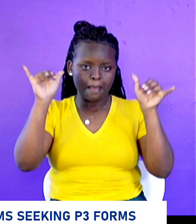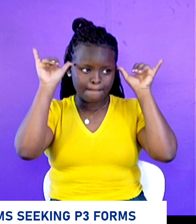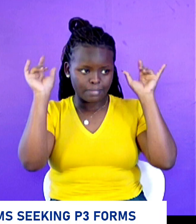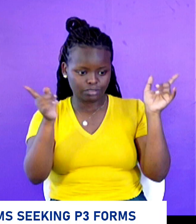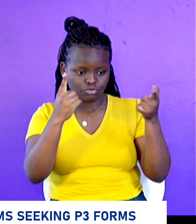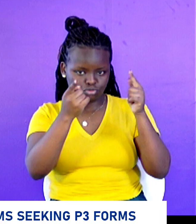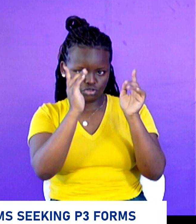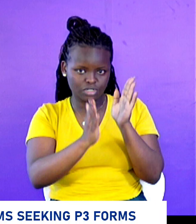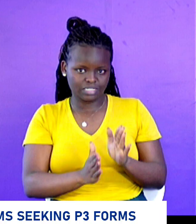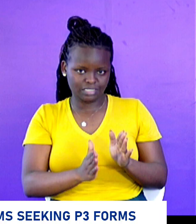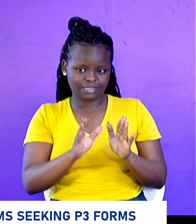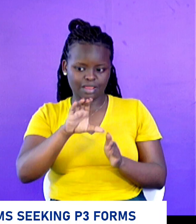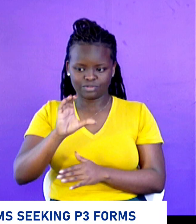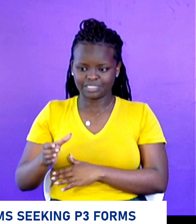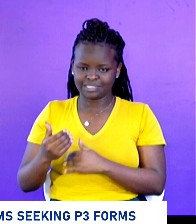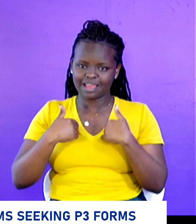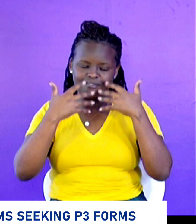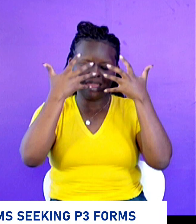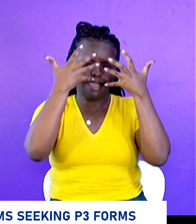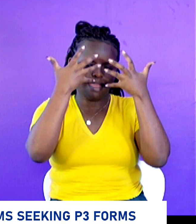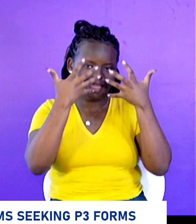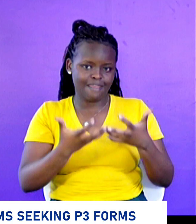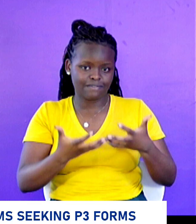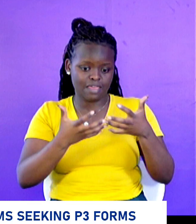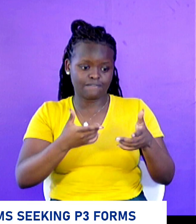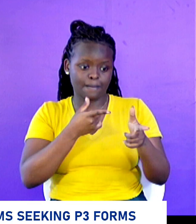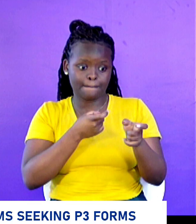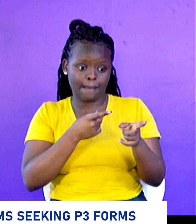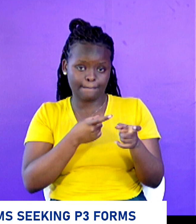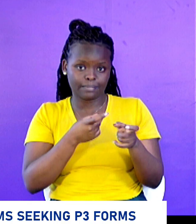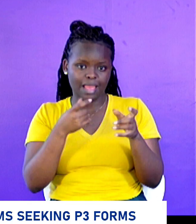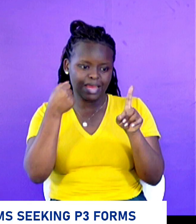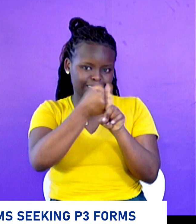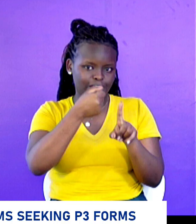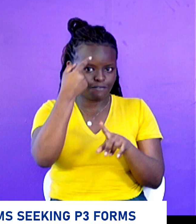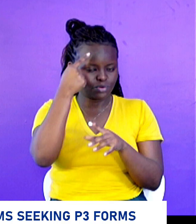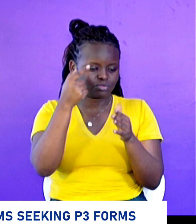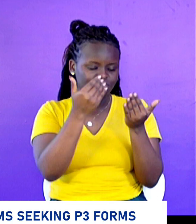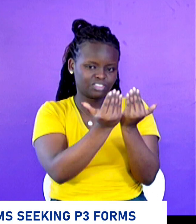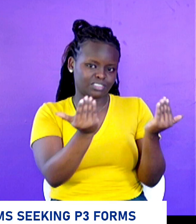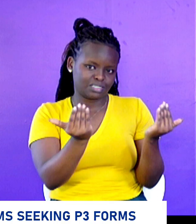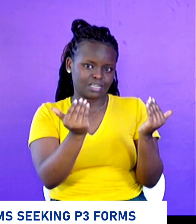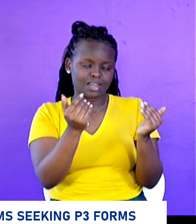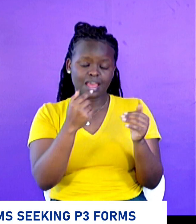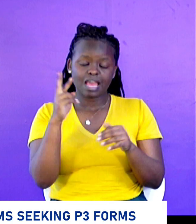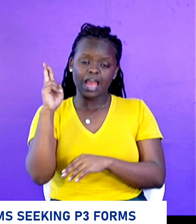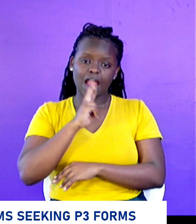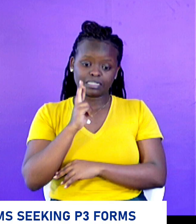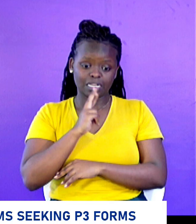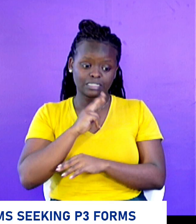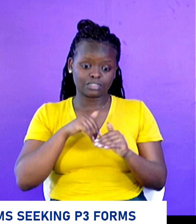heavy burden of GBV, particularly against children, and called for strict compliance of the